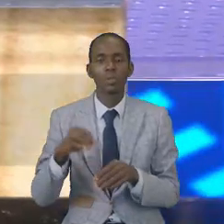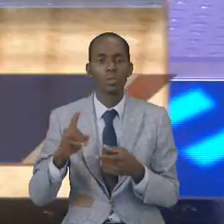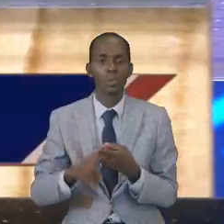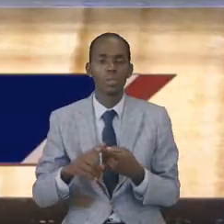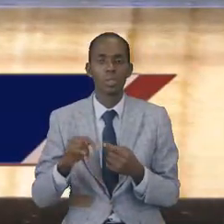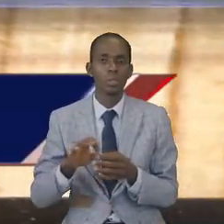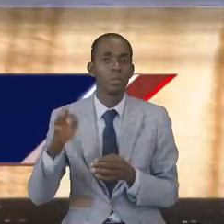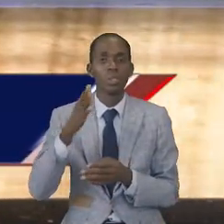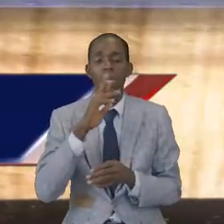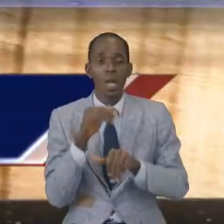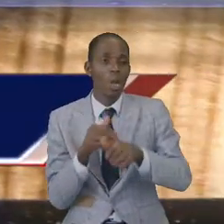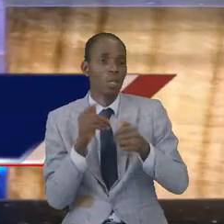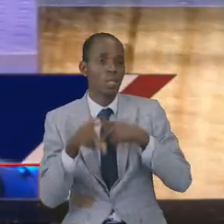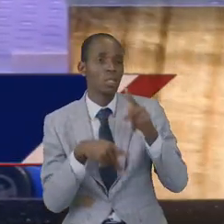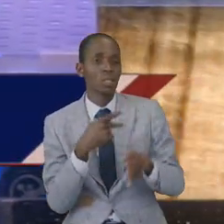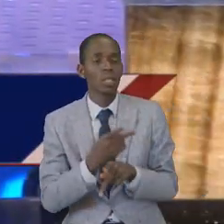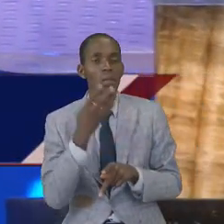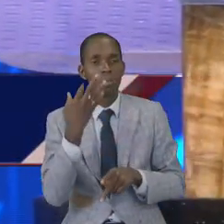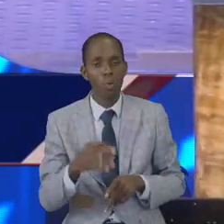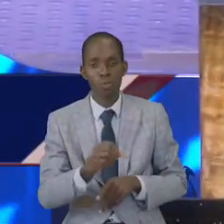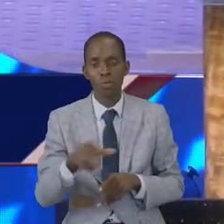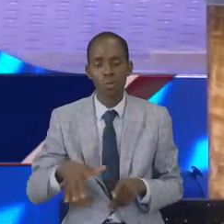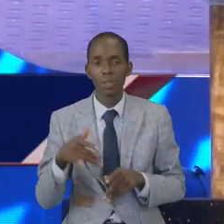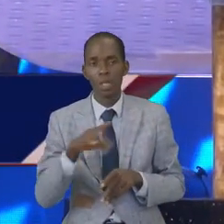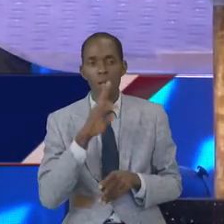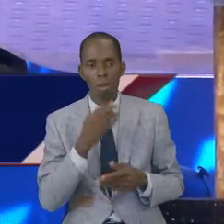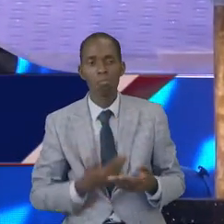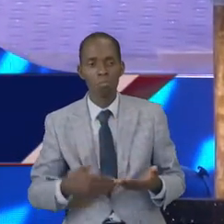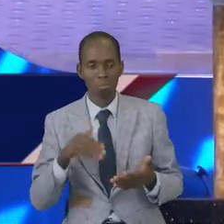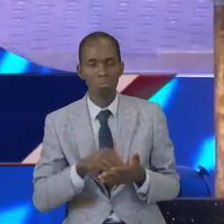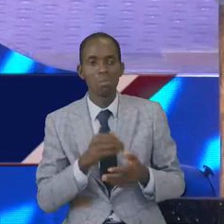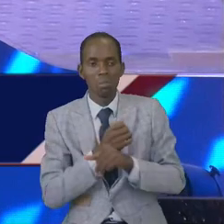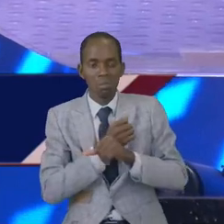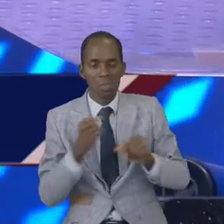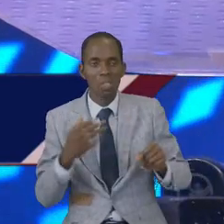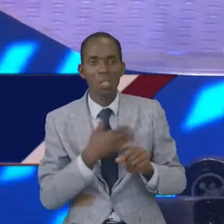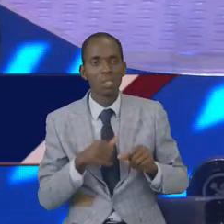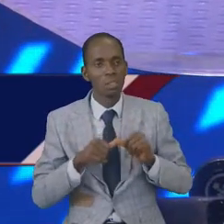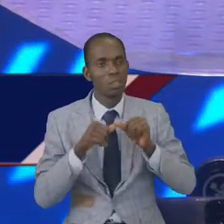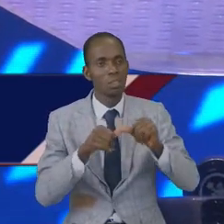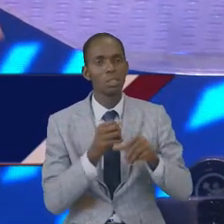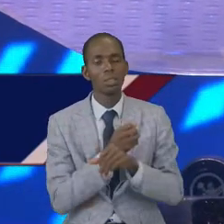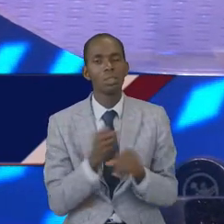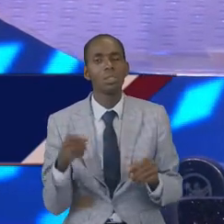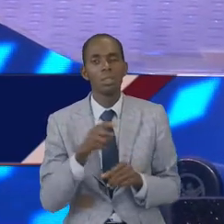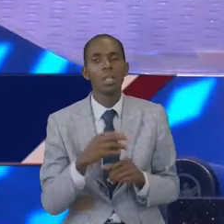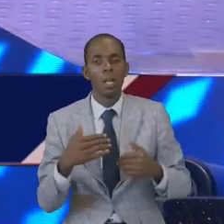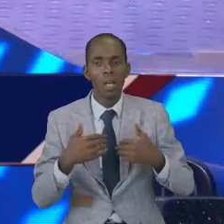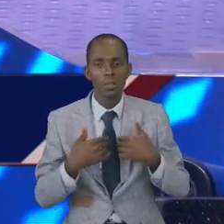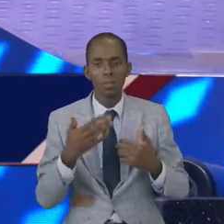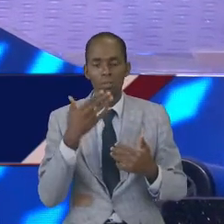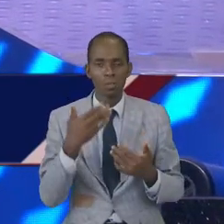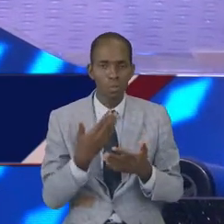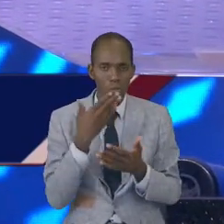of sowers. They are born again and they're still born again. They are sanctified and remain sanctified. They are good natured and they